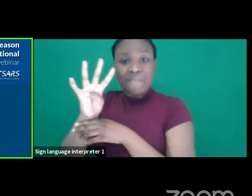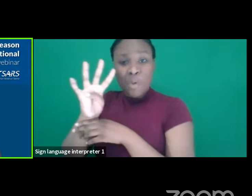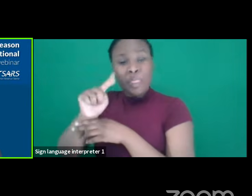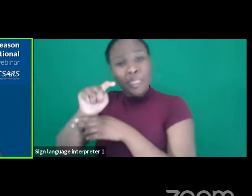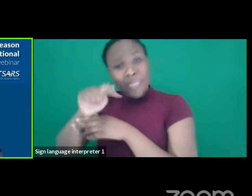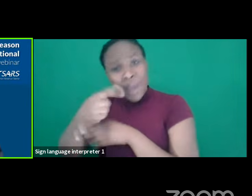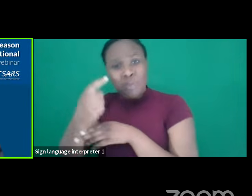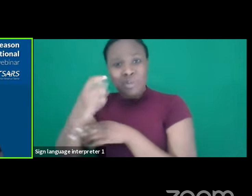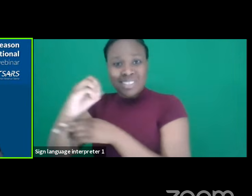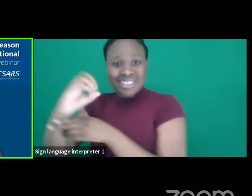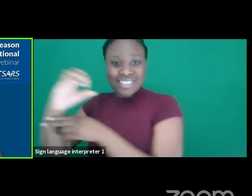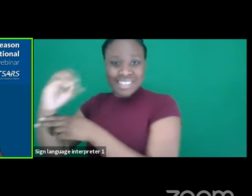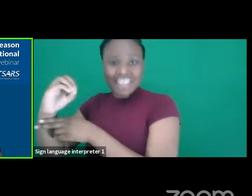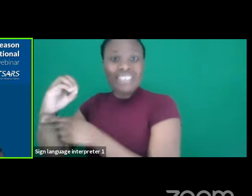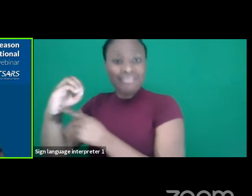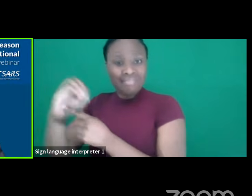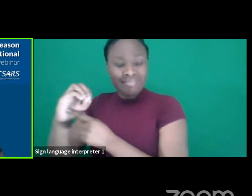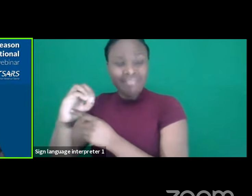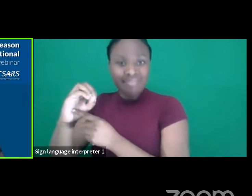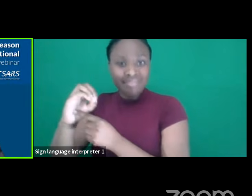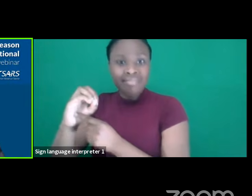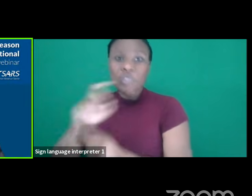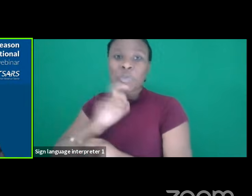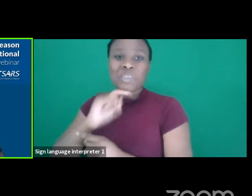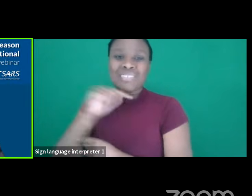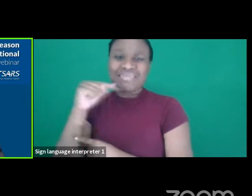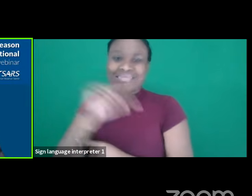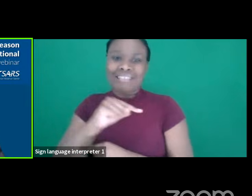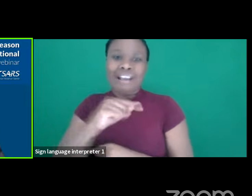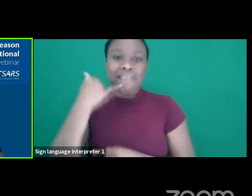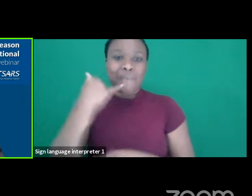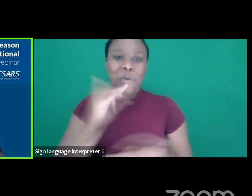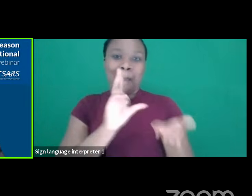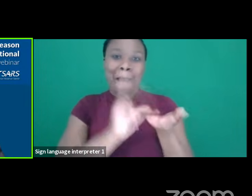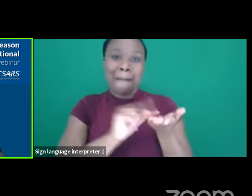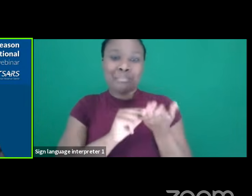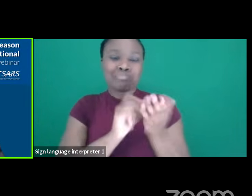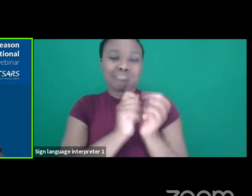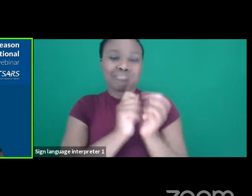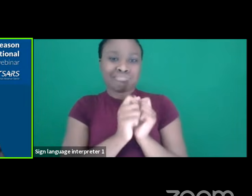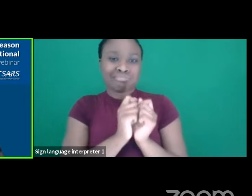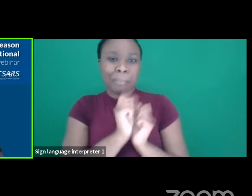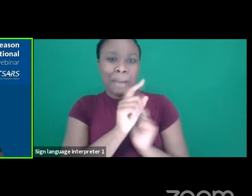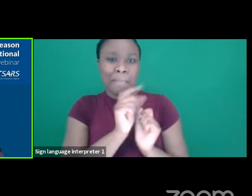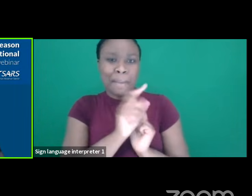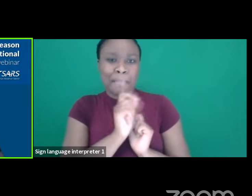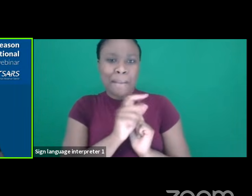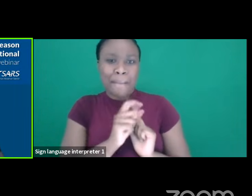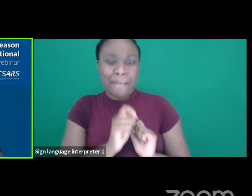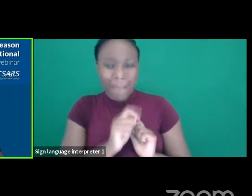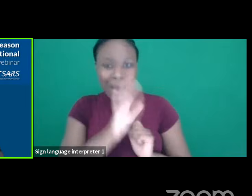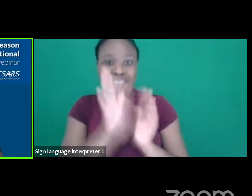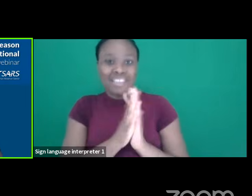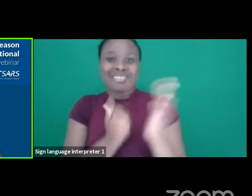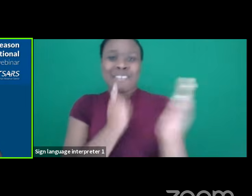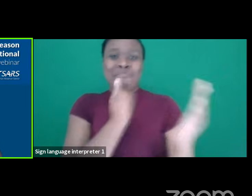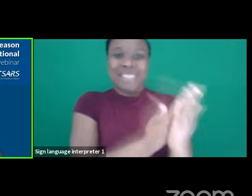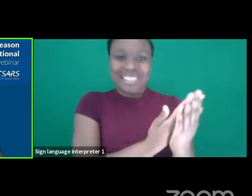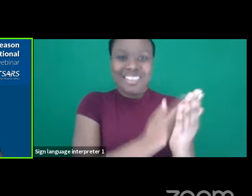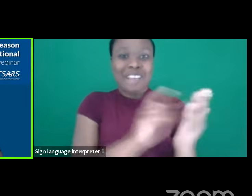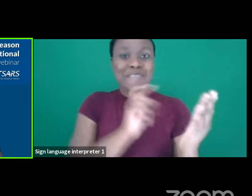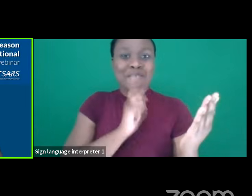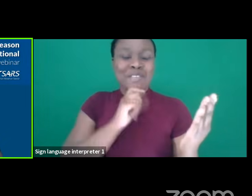the Mobi app, which we will take you through shortly. This represents about a